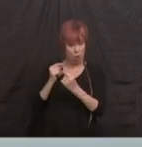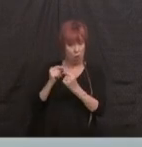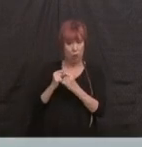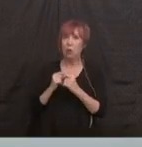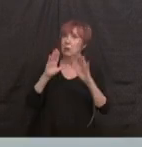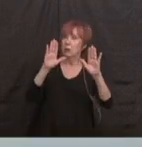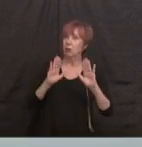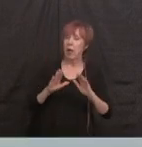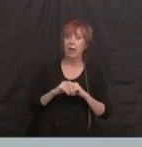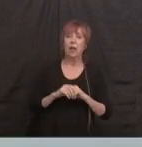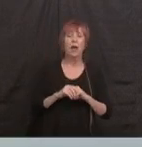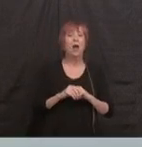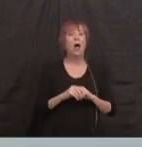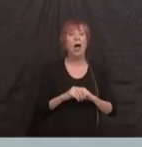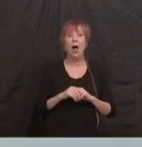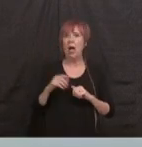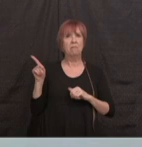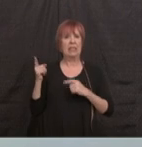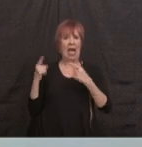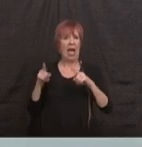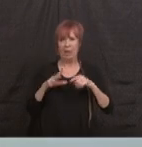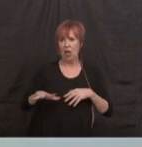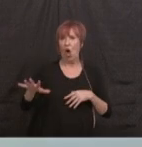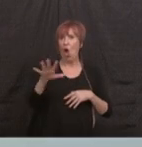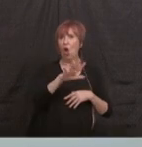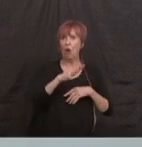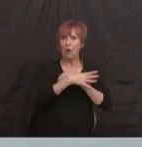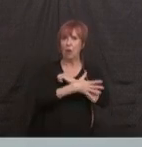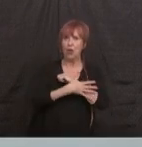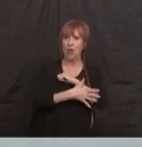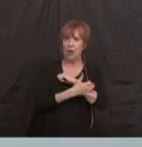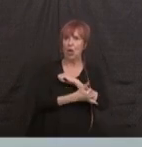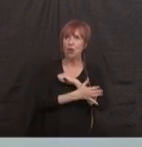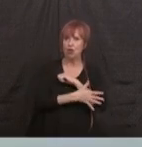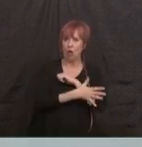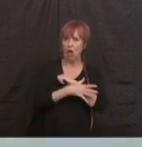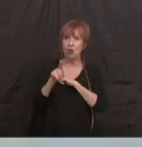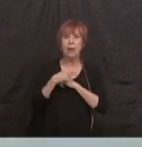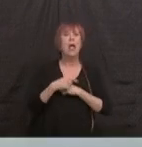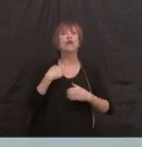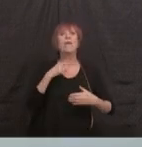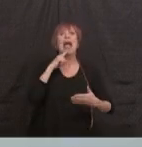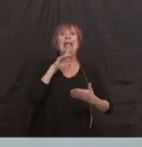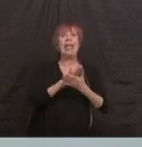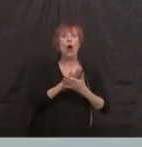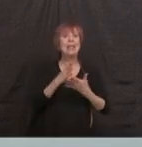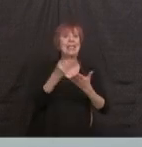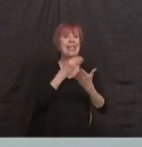really great, and this is something that's happening across the country, is to have a guaranteed income program